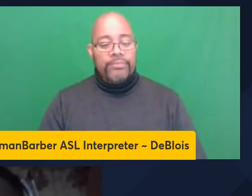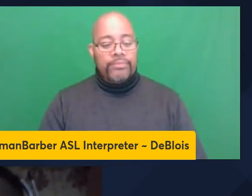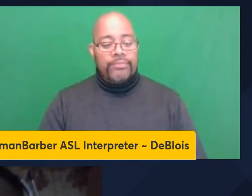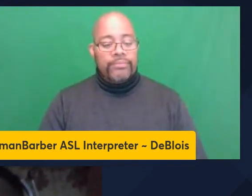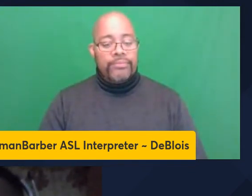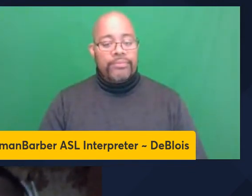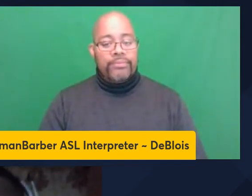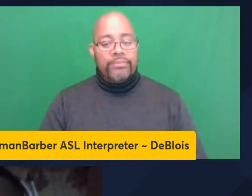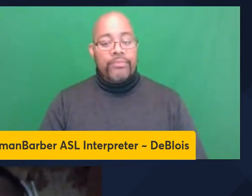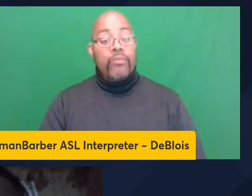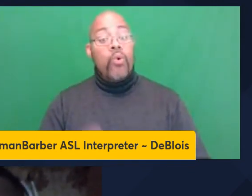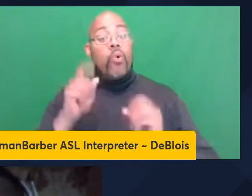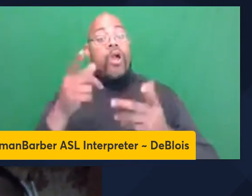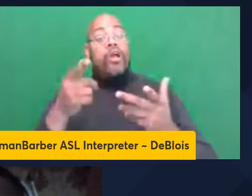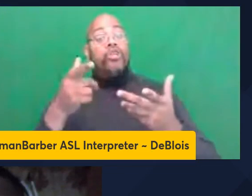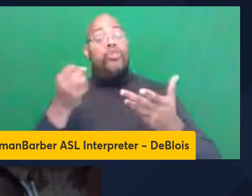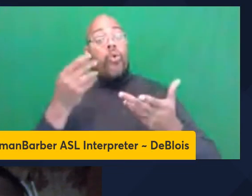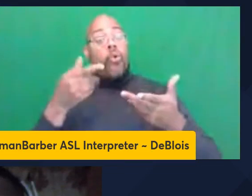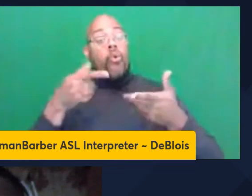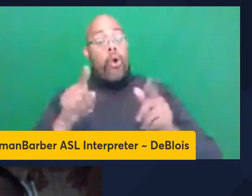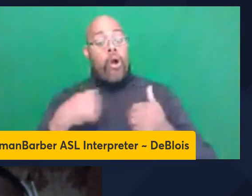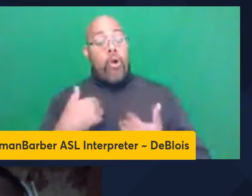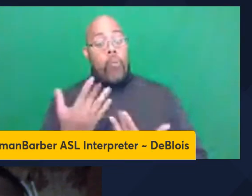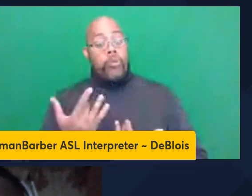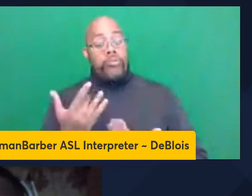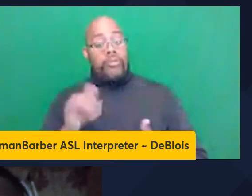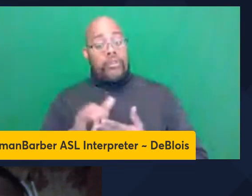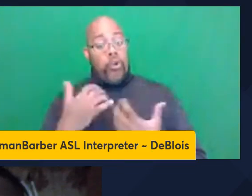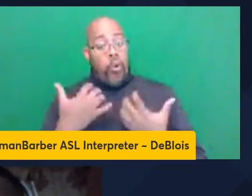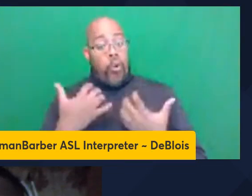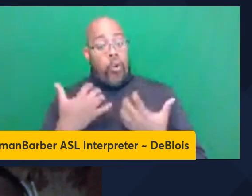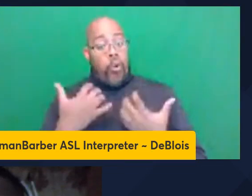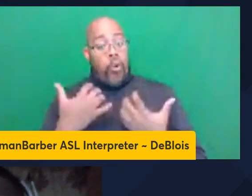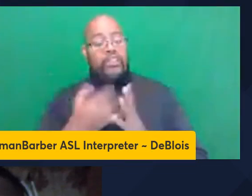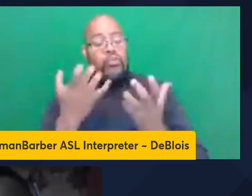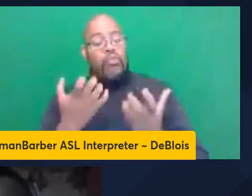Okay, so while we await questions from the audience, so I just wanted to